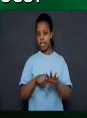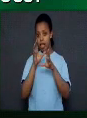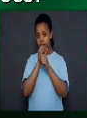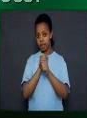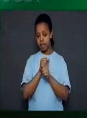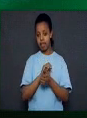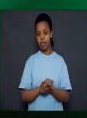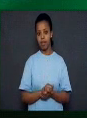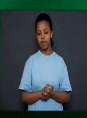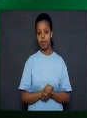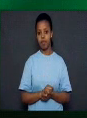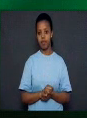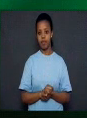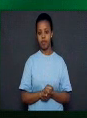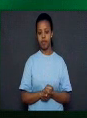Time's up.